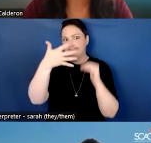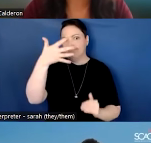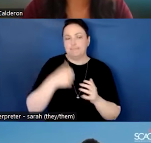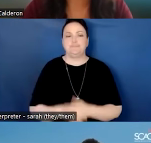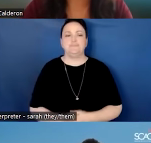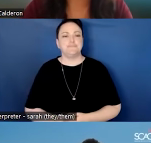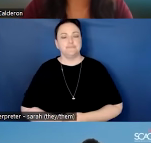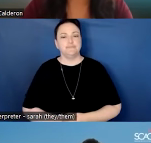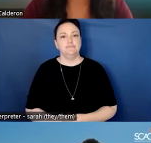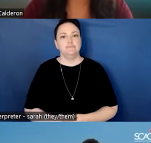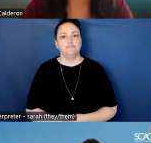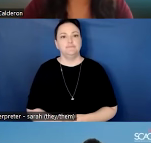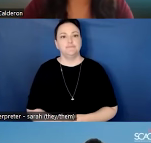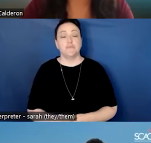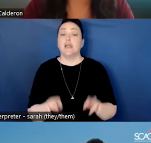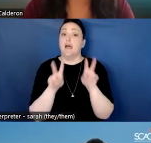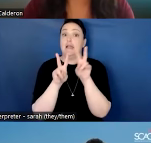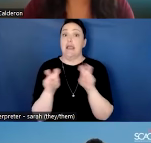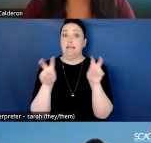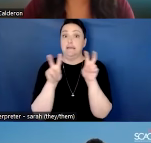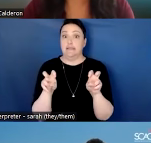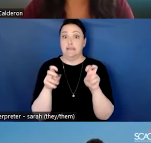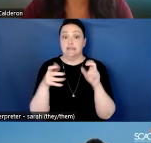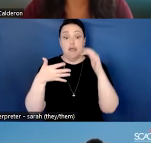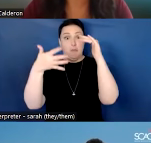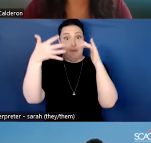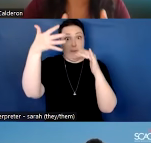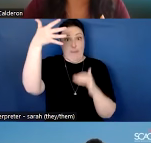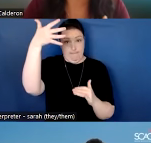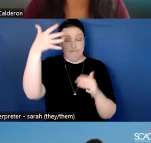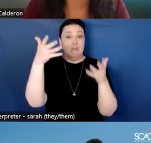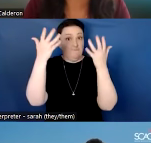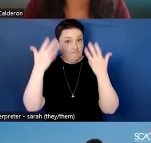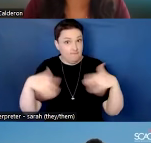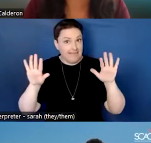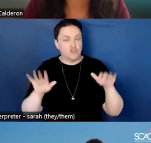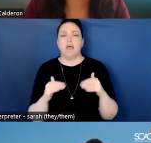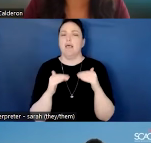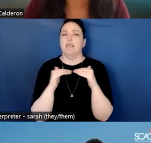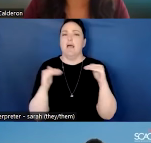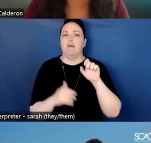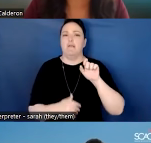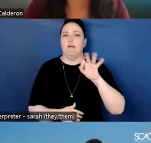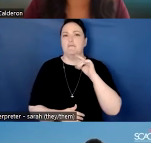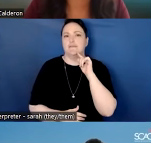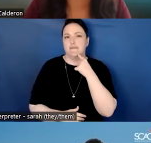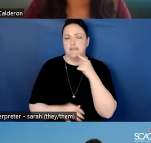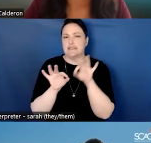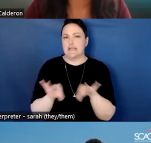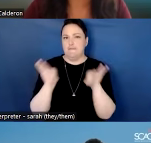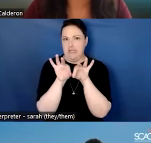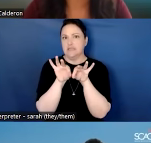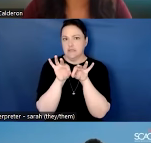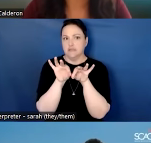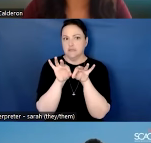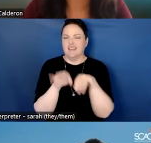So after we conduct our analysis, we have to determine a level of significance, which is a conclusion of